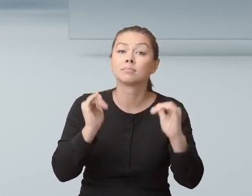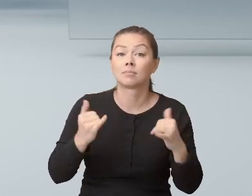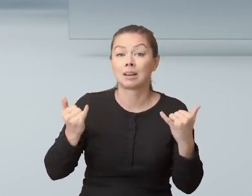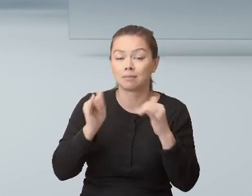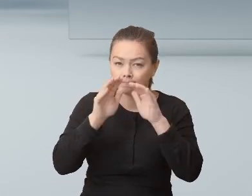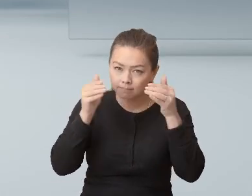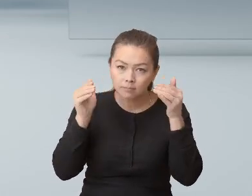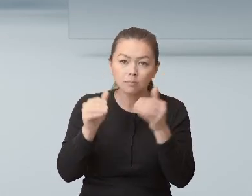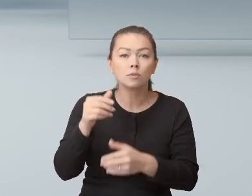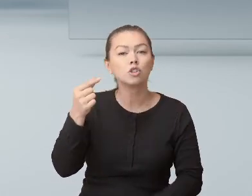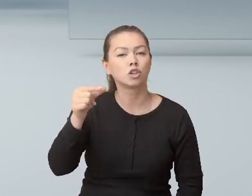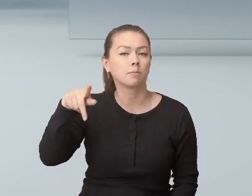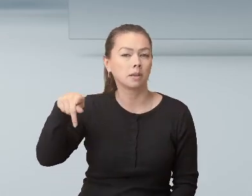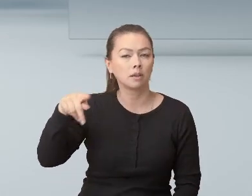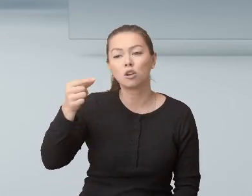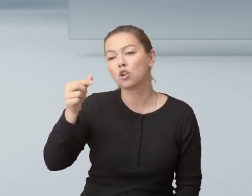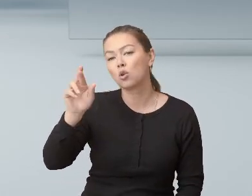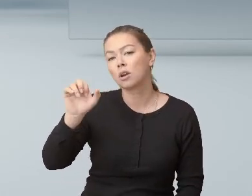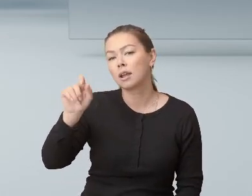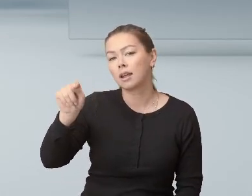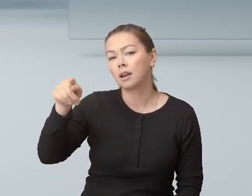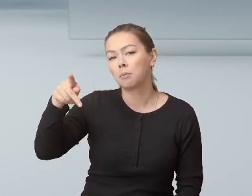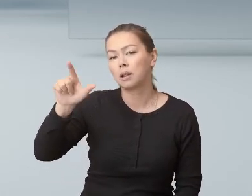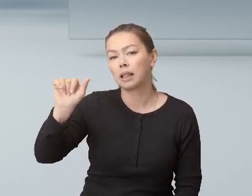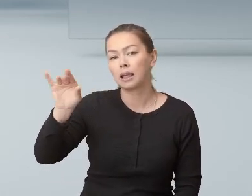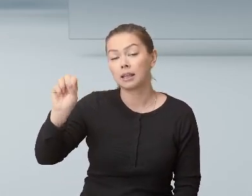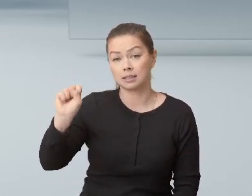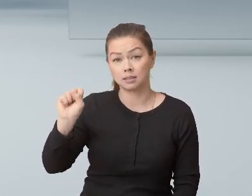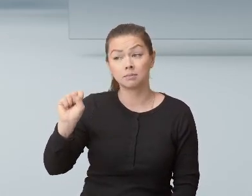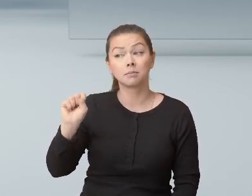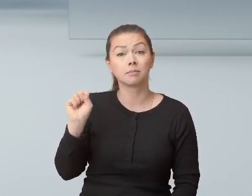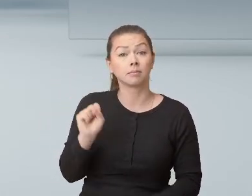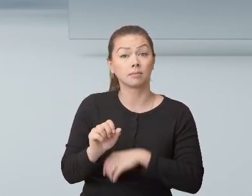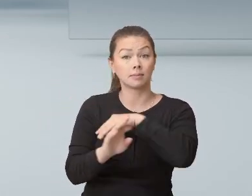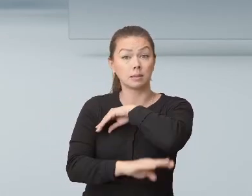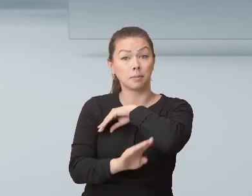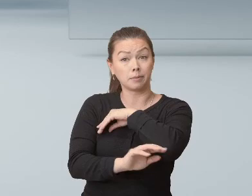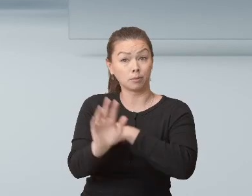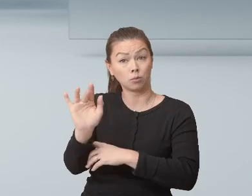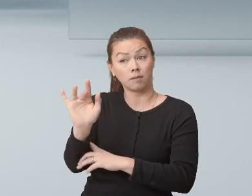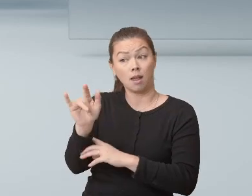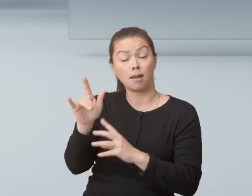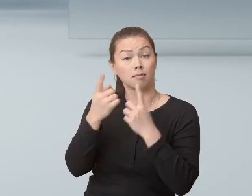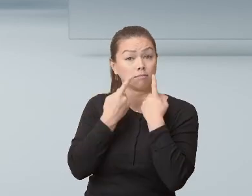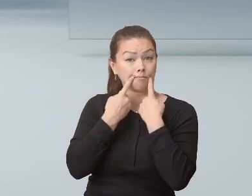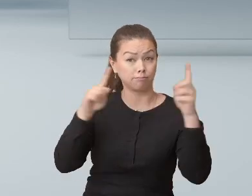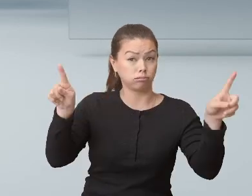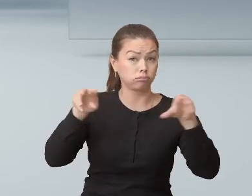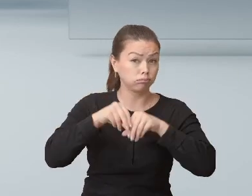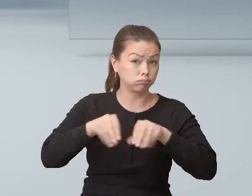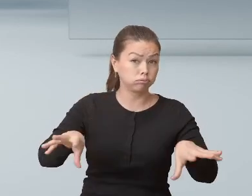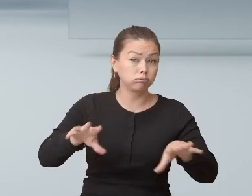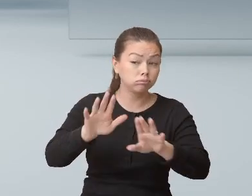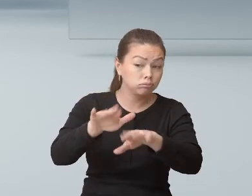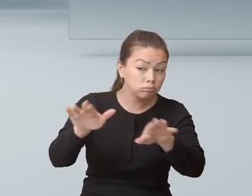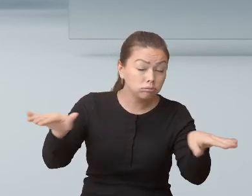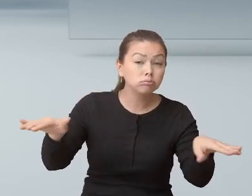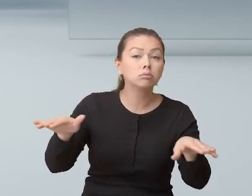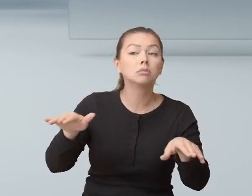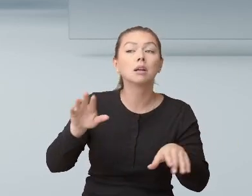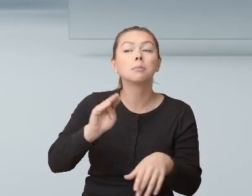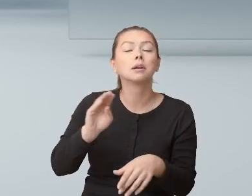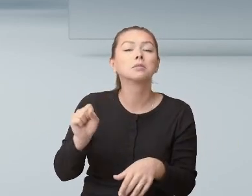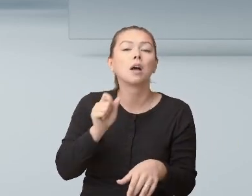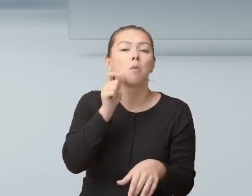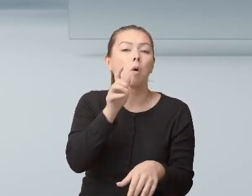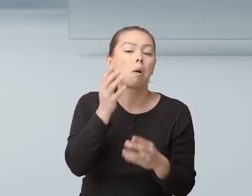was announced September 25th that Microsoft had been teasing that Great Plains was going to be end of life soon, but they hadn't